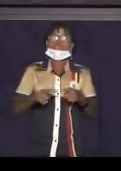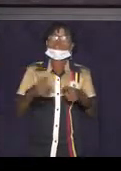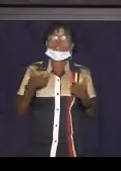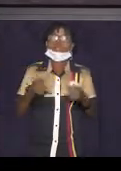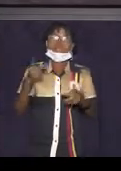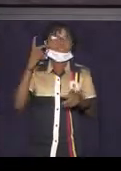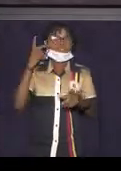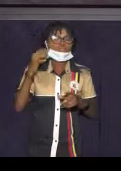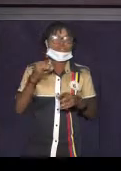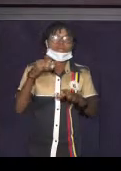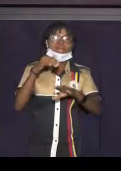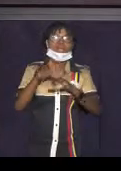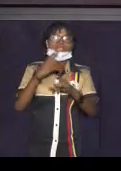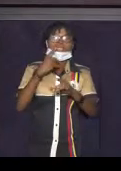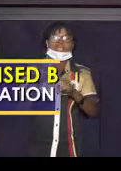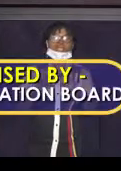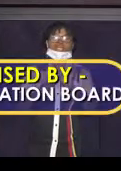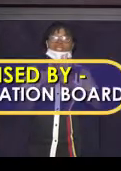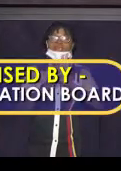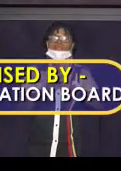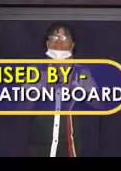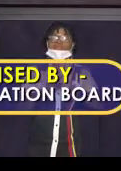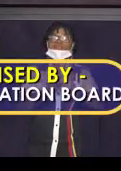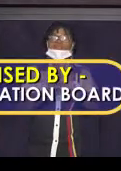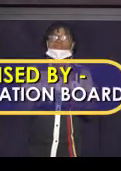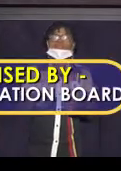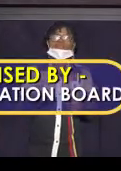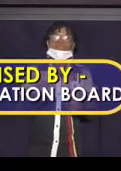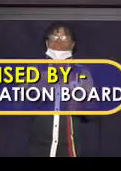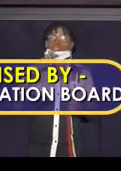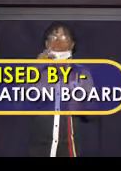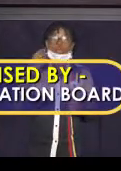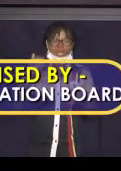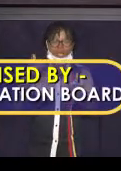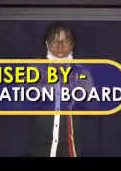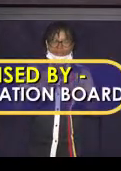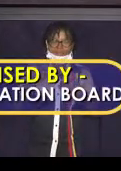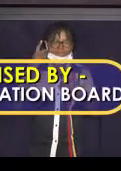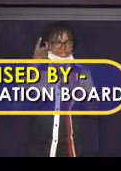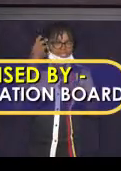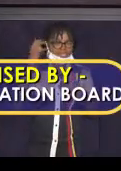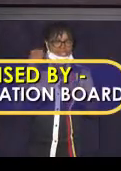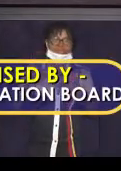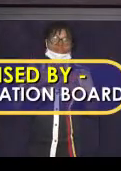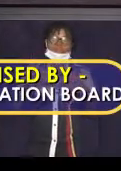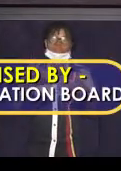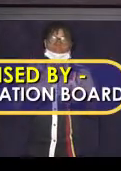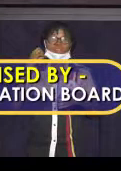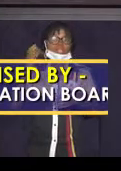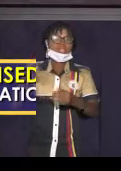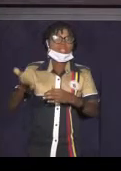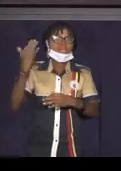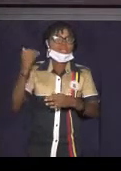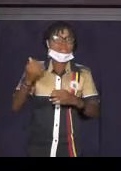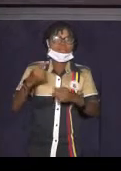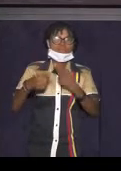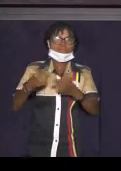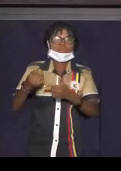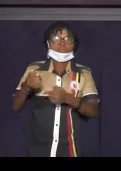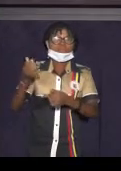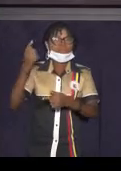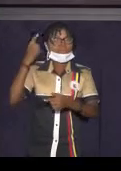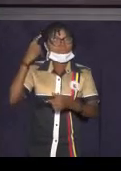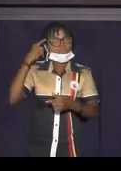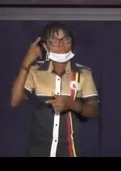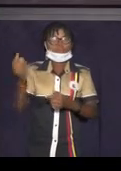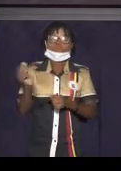Let's look at examples. We had seen him before he left for work. 2